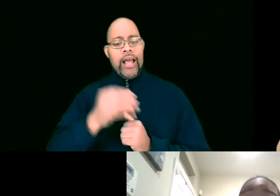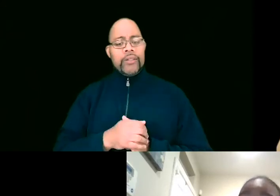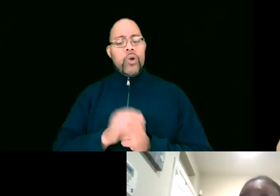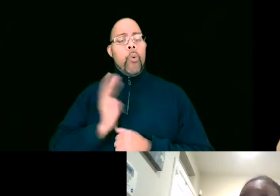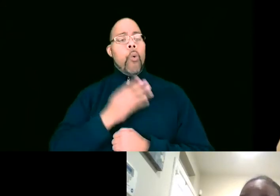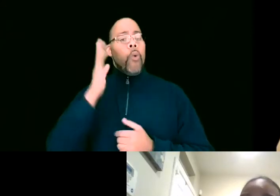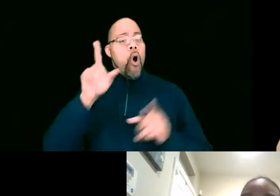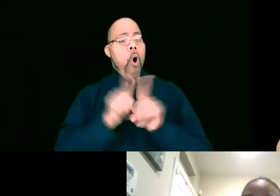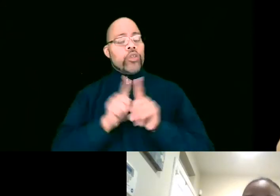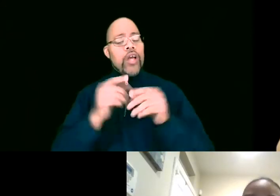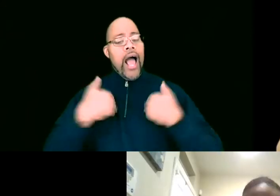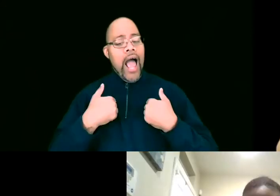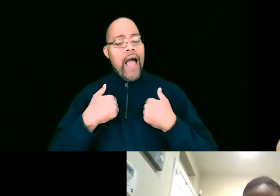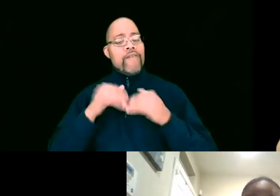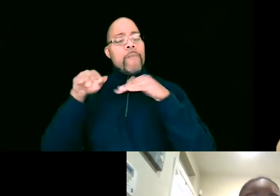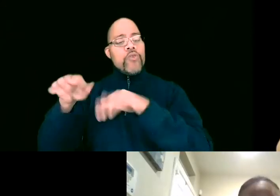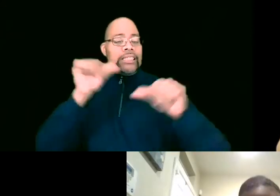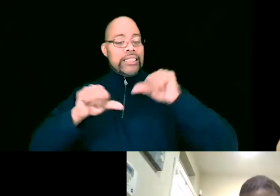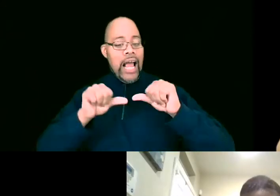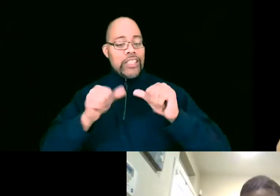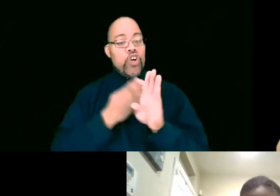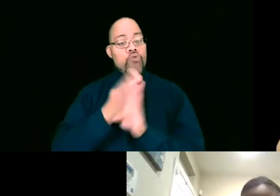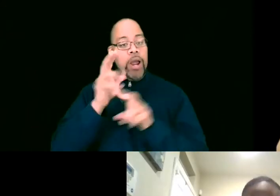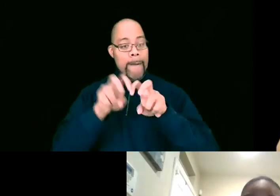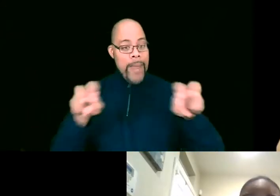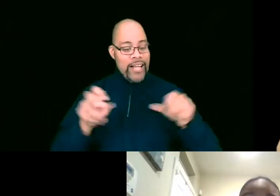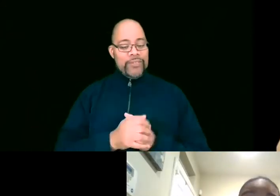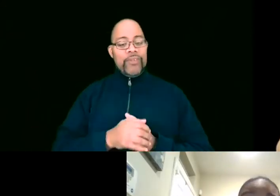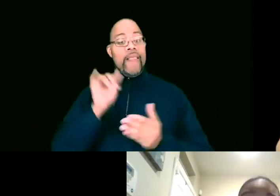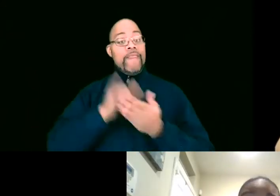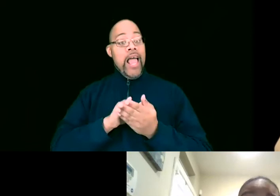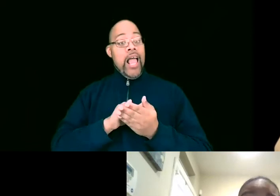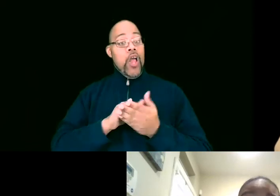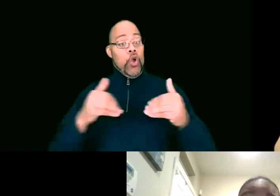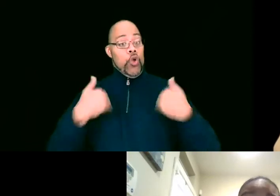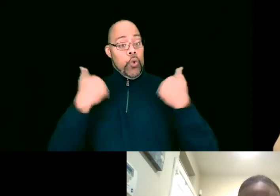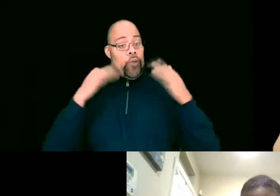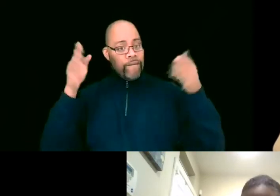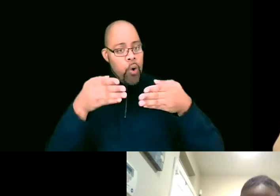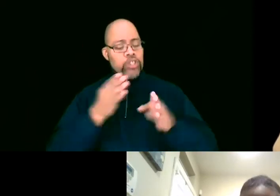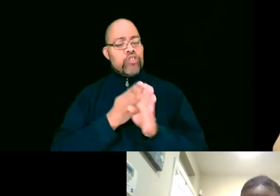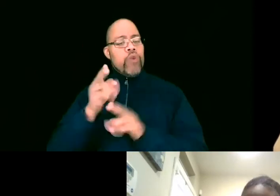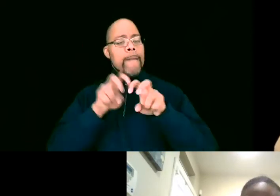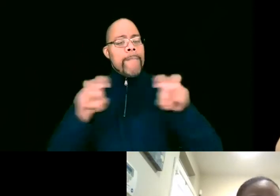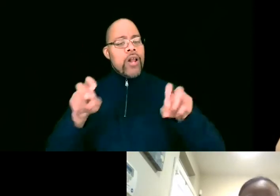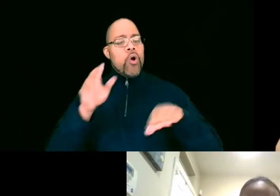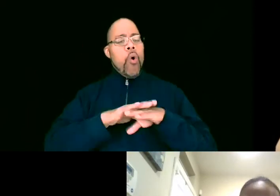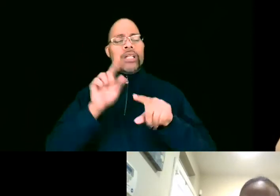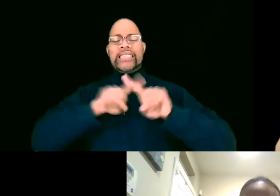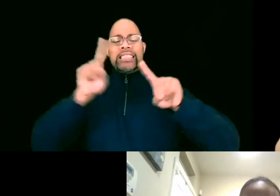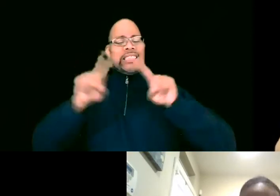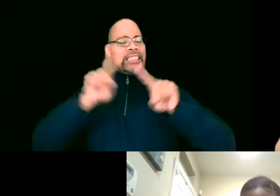will also be having a marine science career panel. This will be a youth-focused career panel on various